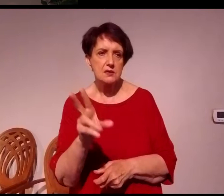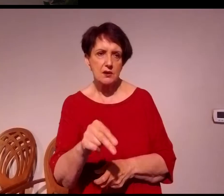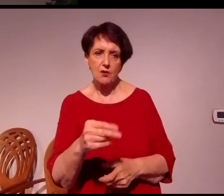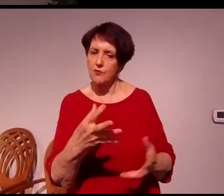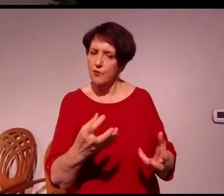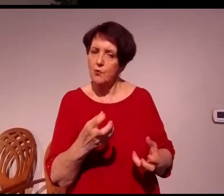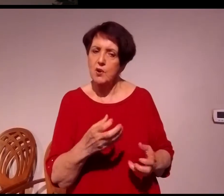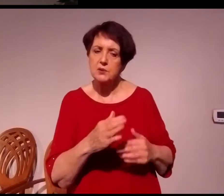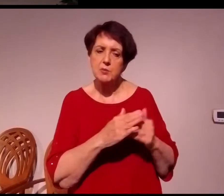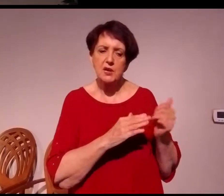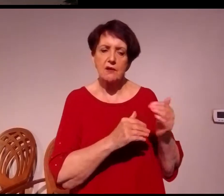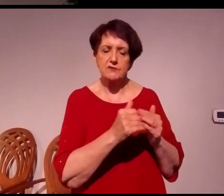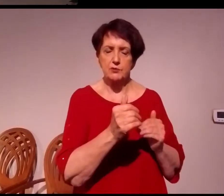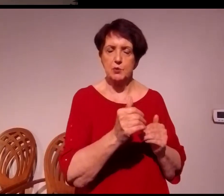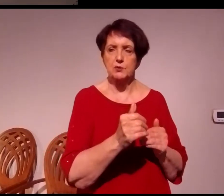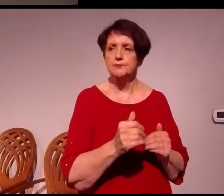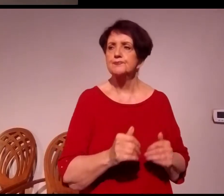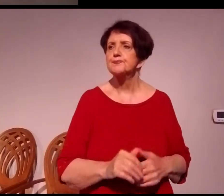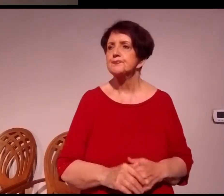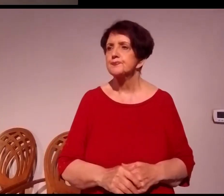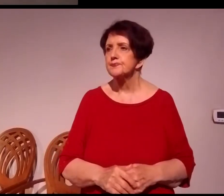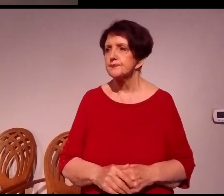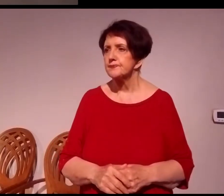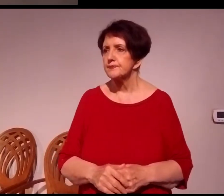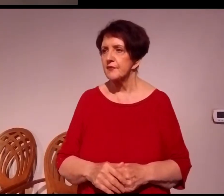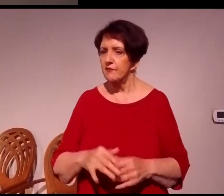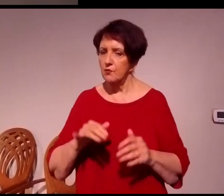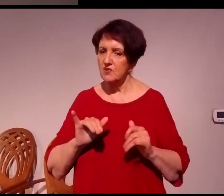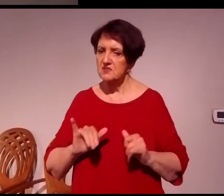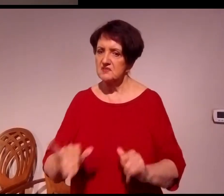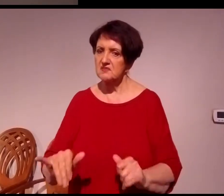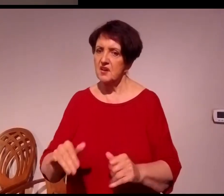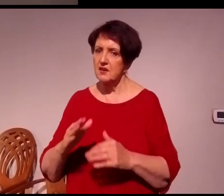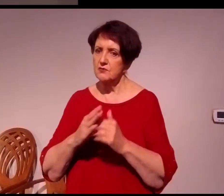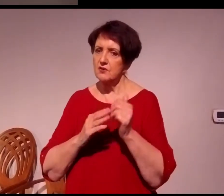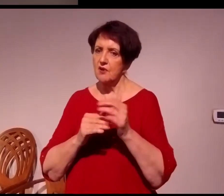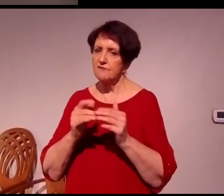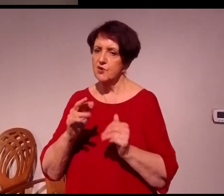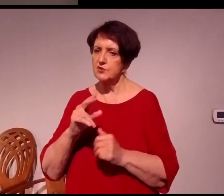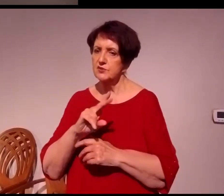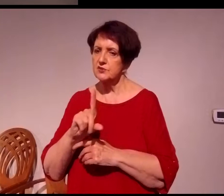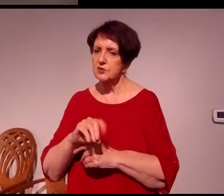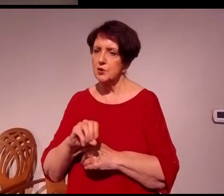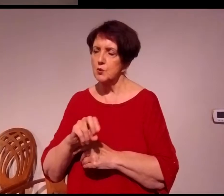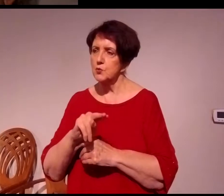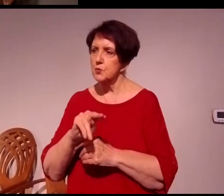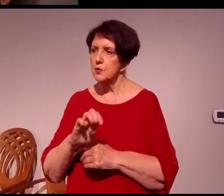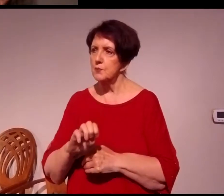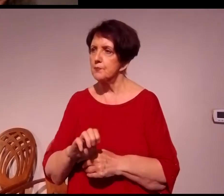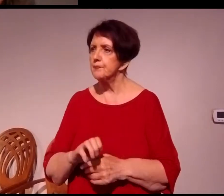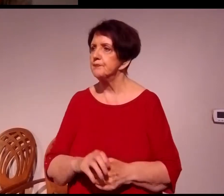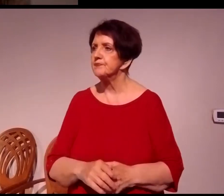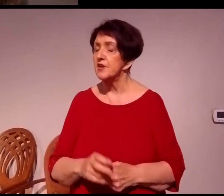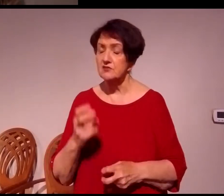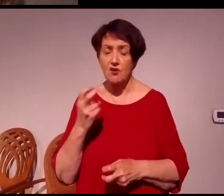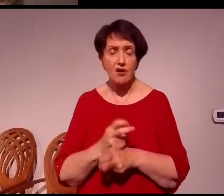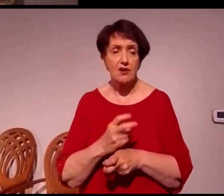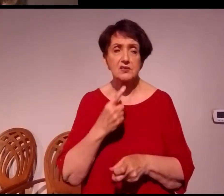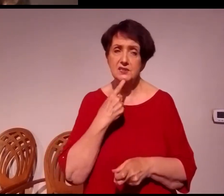comfortable. When we want to stay in our comfort zone, it can be hard to say no